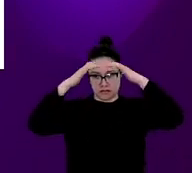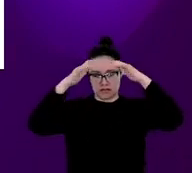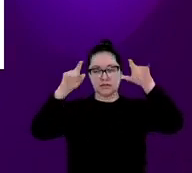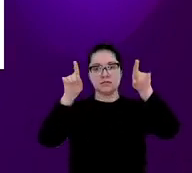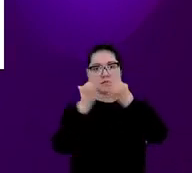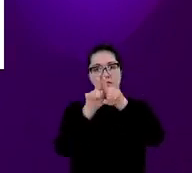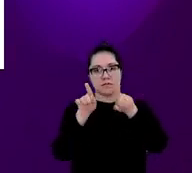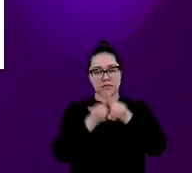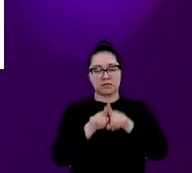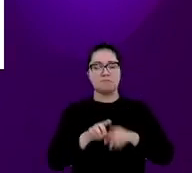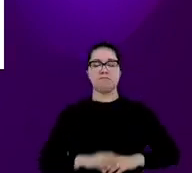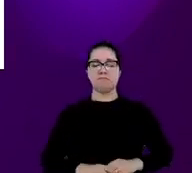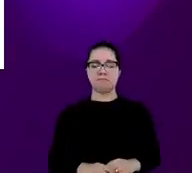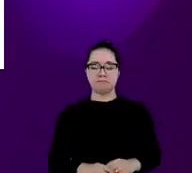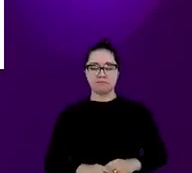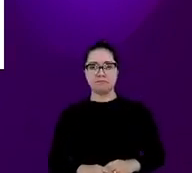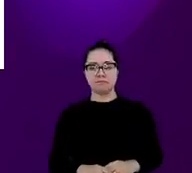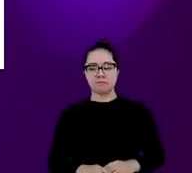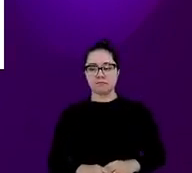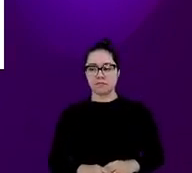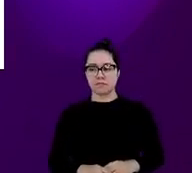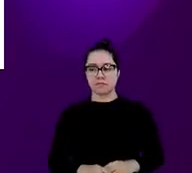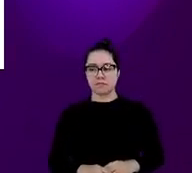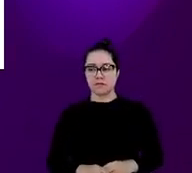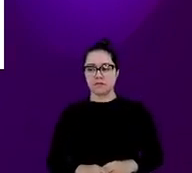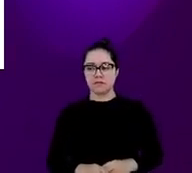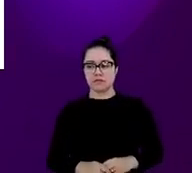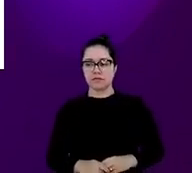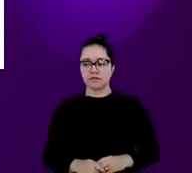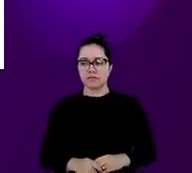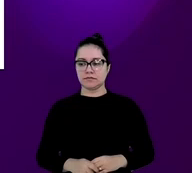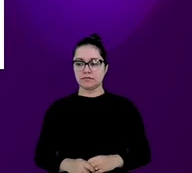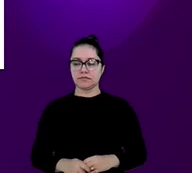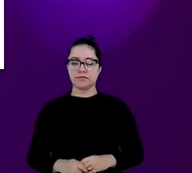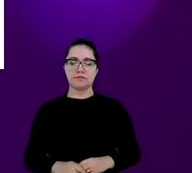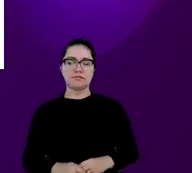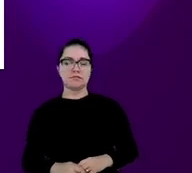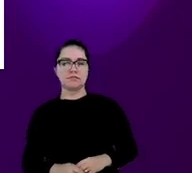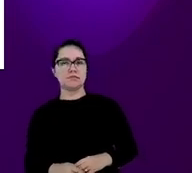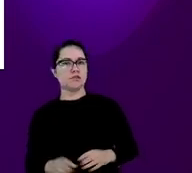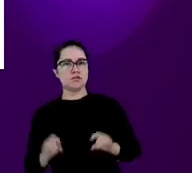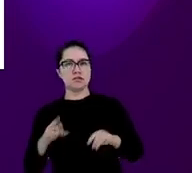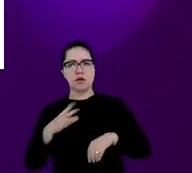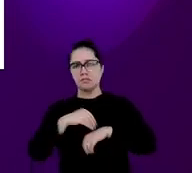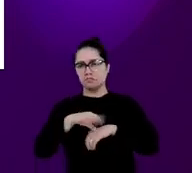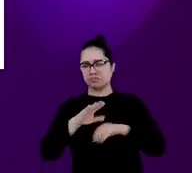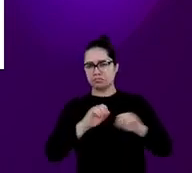Here, just to share a little bit of our really recent results.